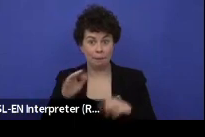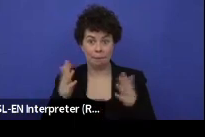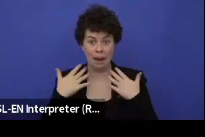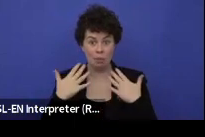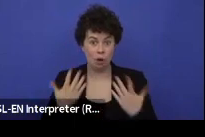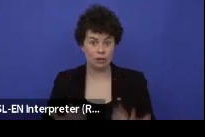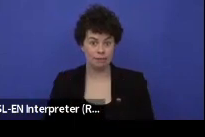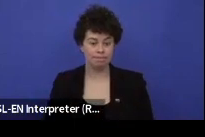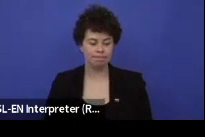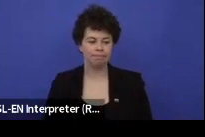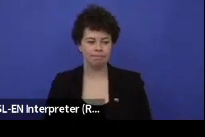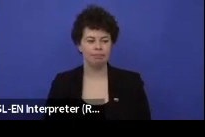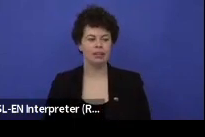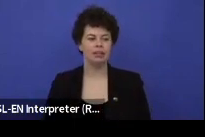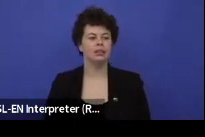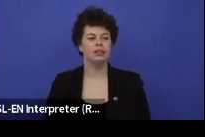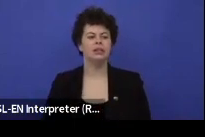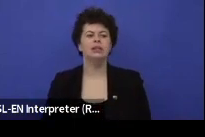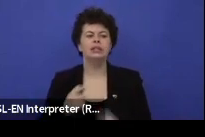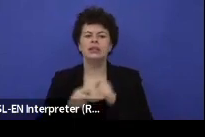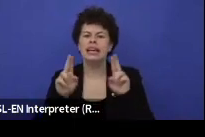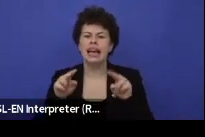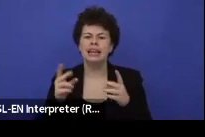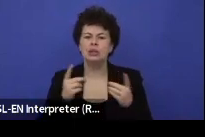so what can be done then, though?